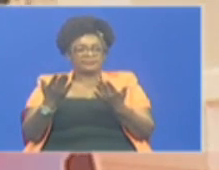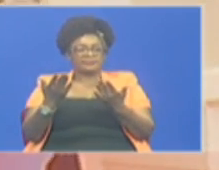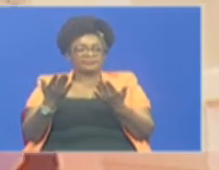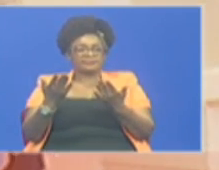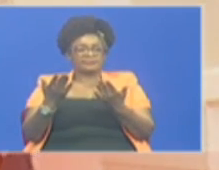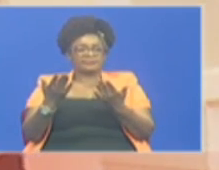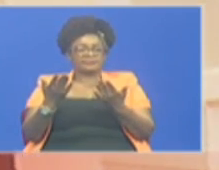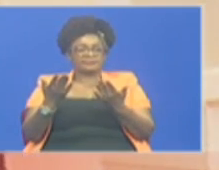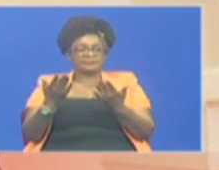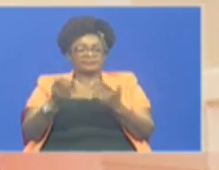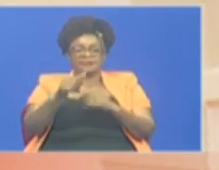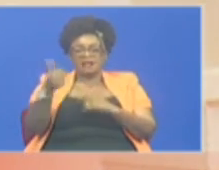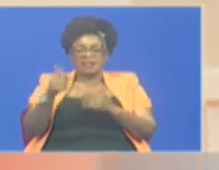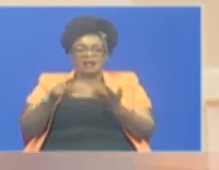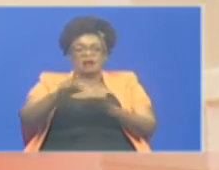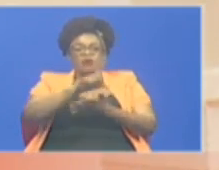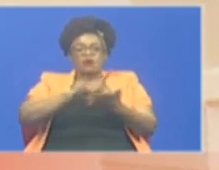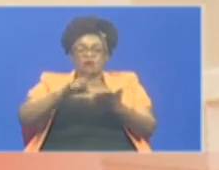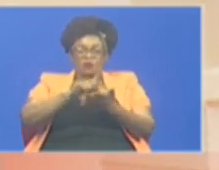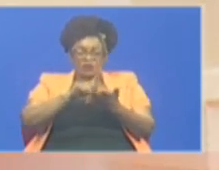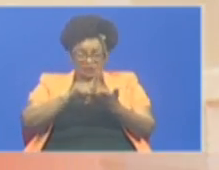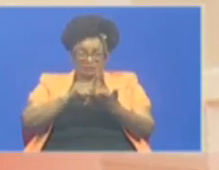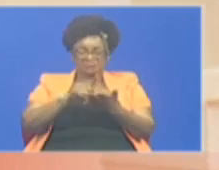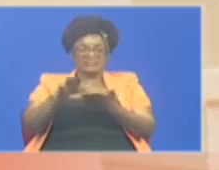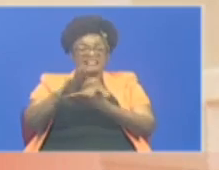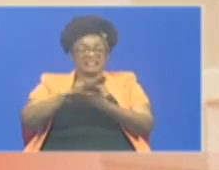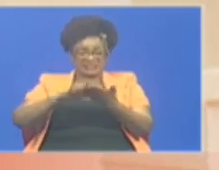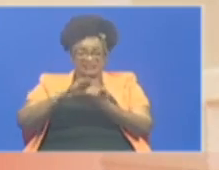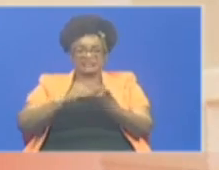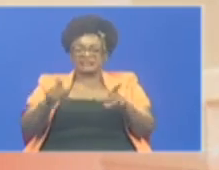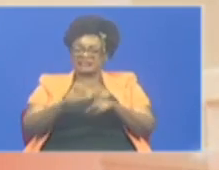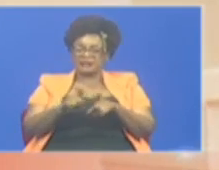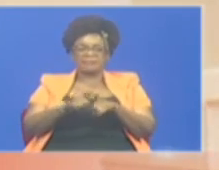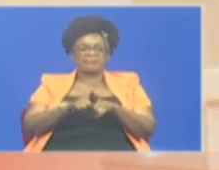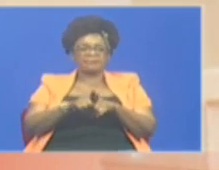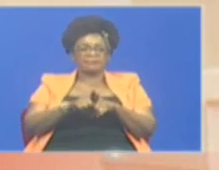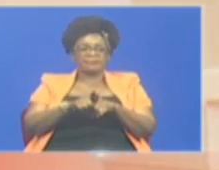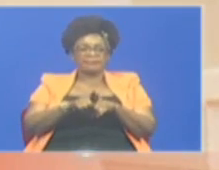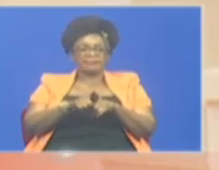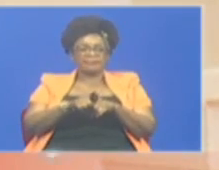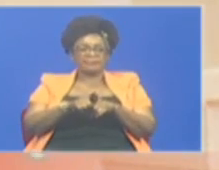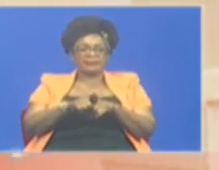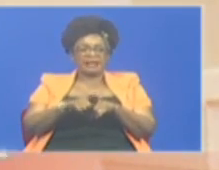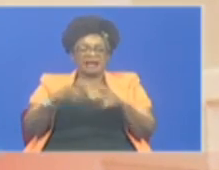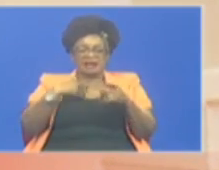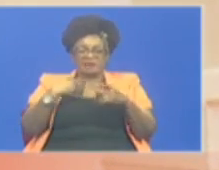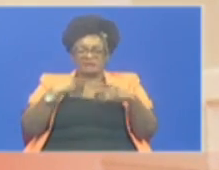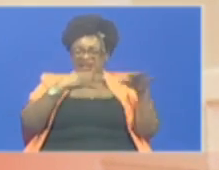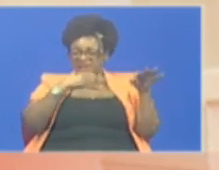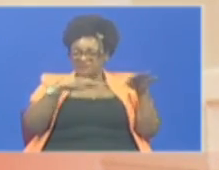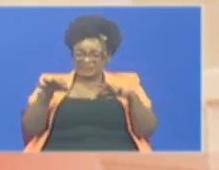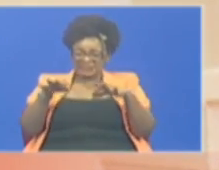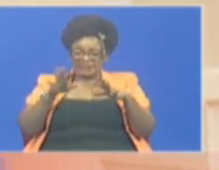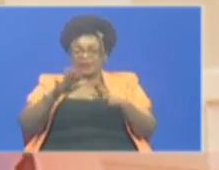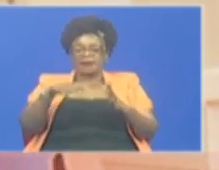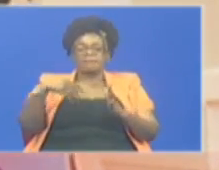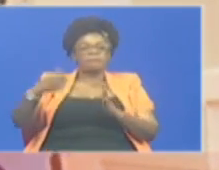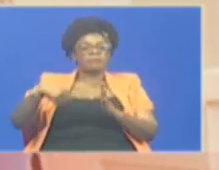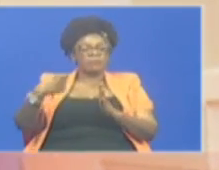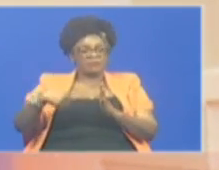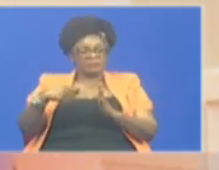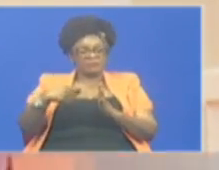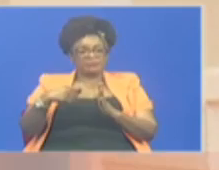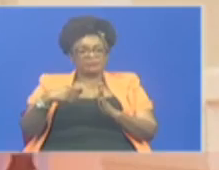Other local industries have heeded the rallying call and diverted their regular commercial production